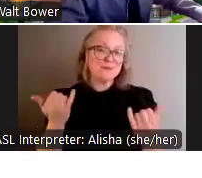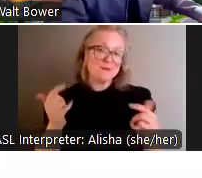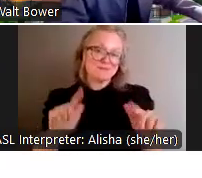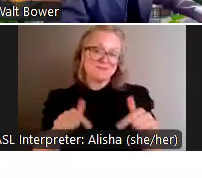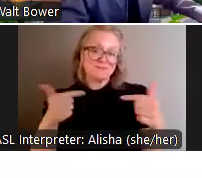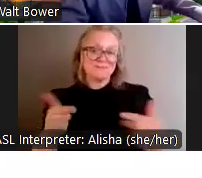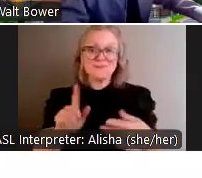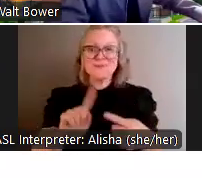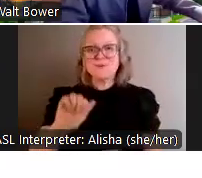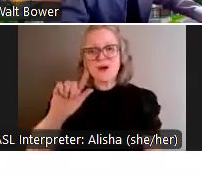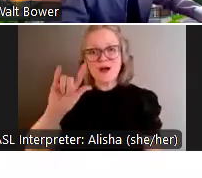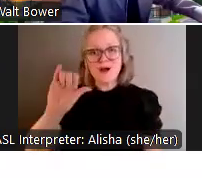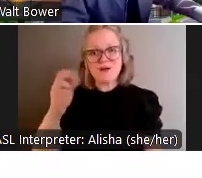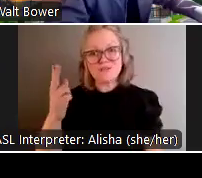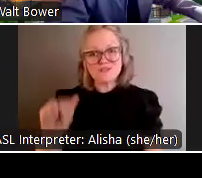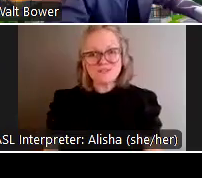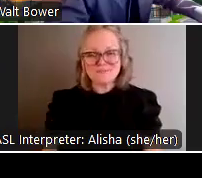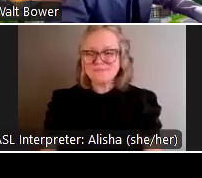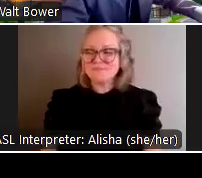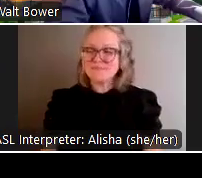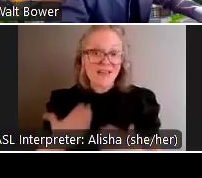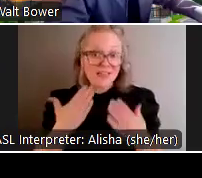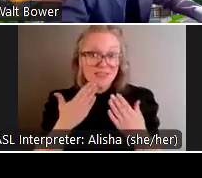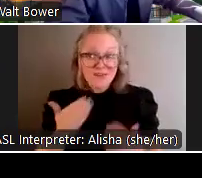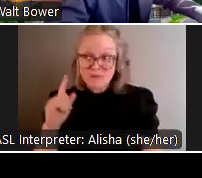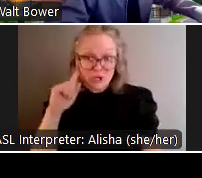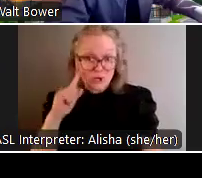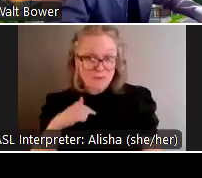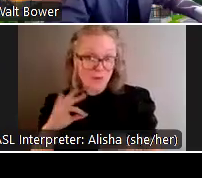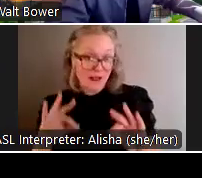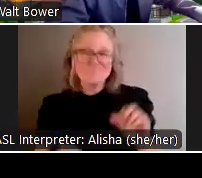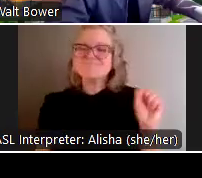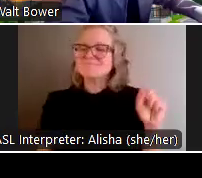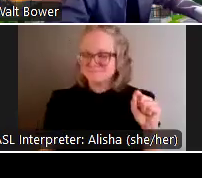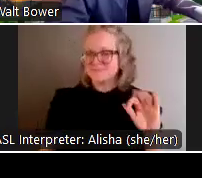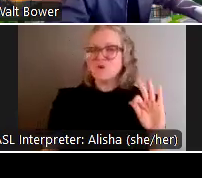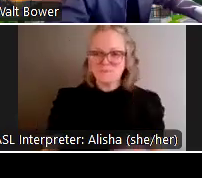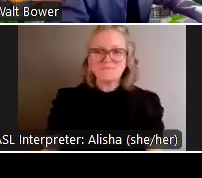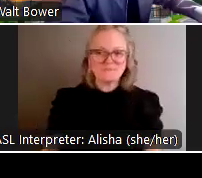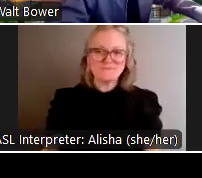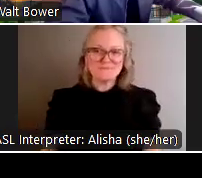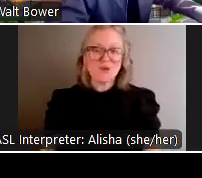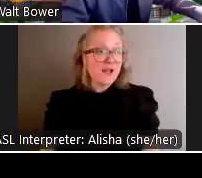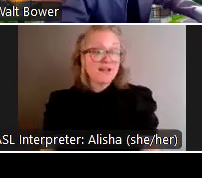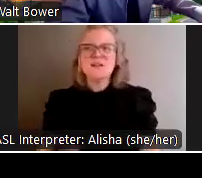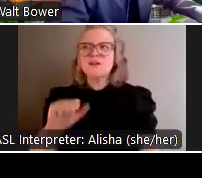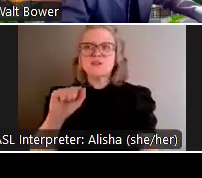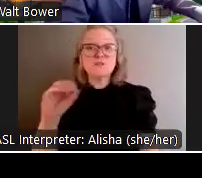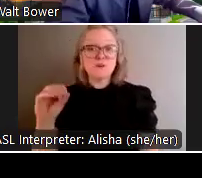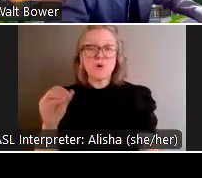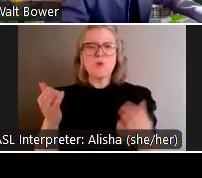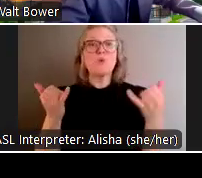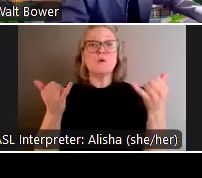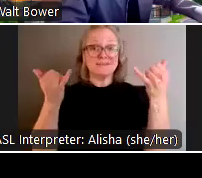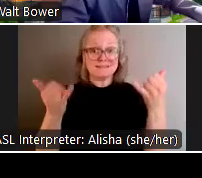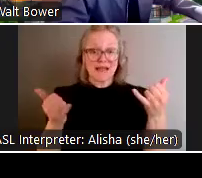Alicia. Thank you. Can you hear me okay? Yes, we can. Okay. All right. So we're going to switch and